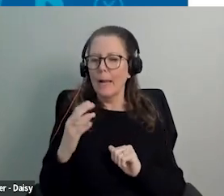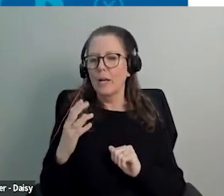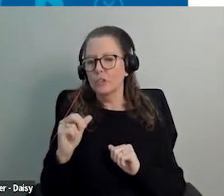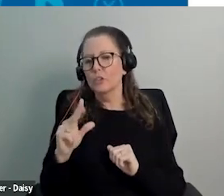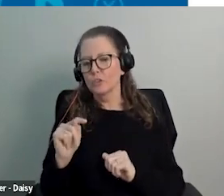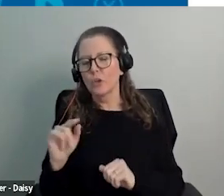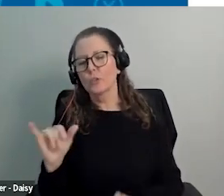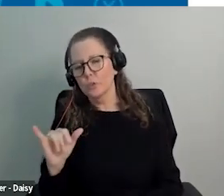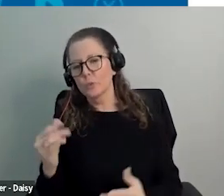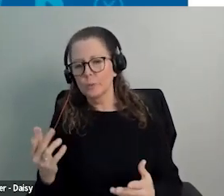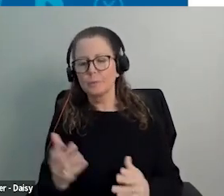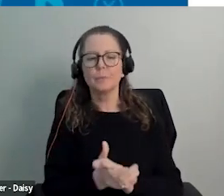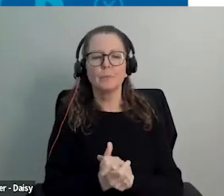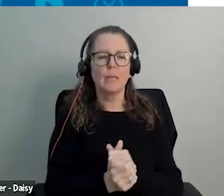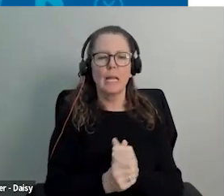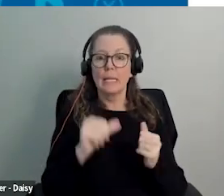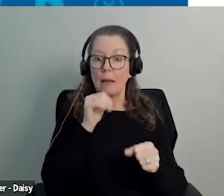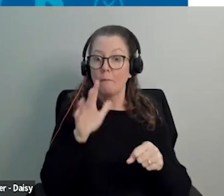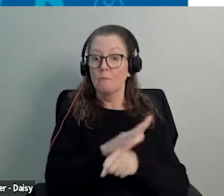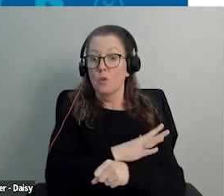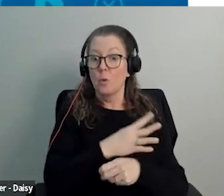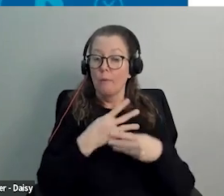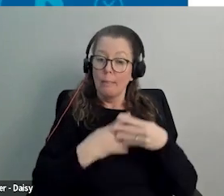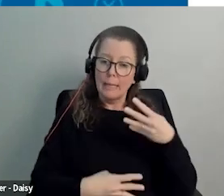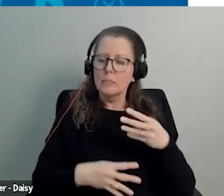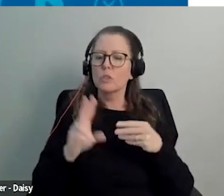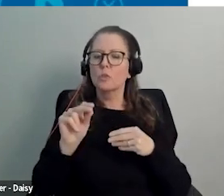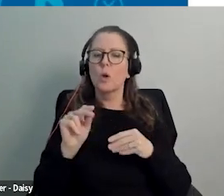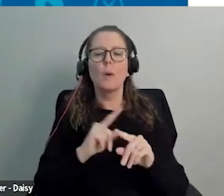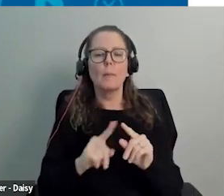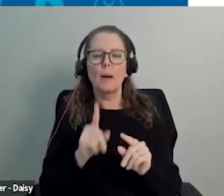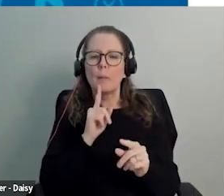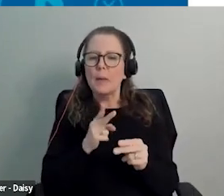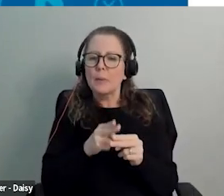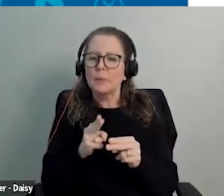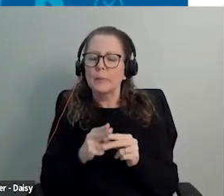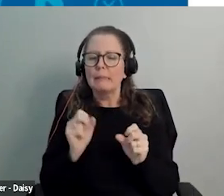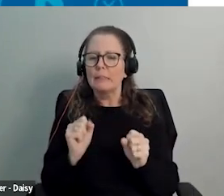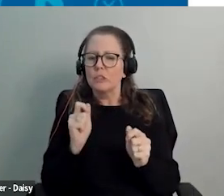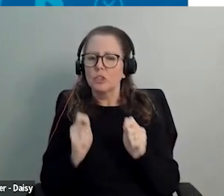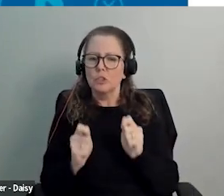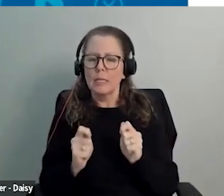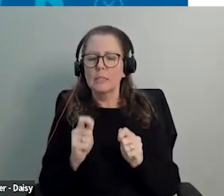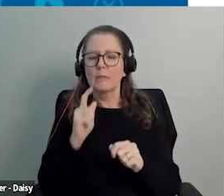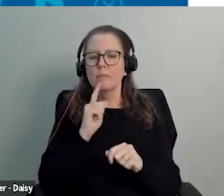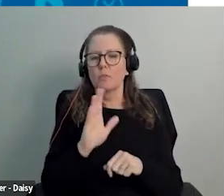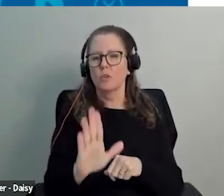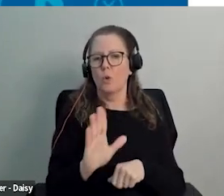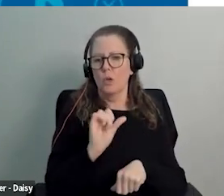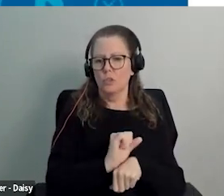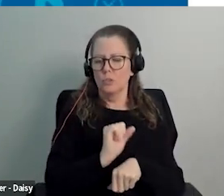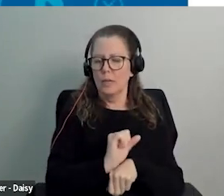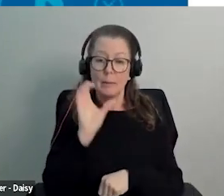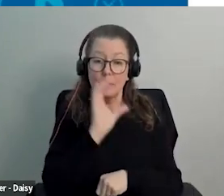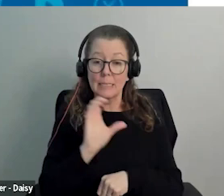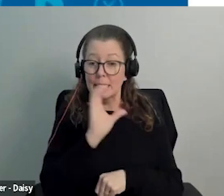a few things that you can adjust really quickly in some of your job seeking assets that can make